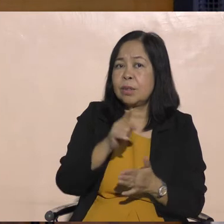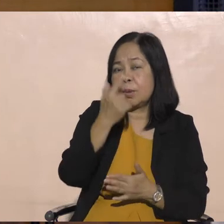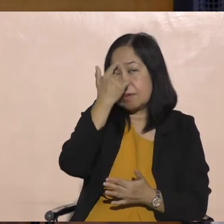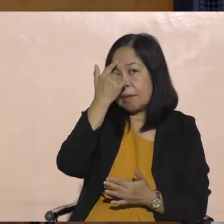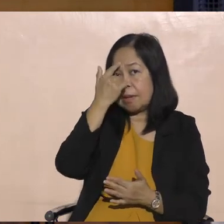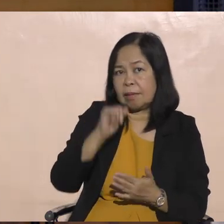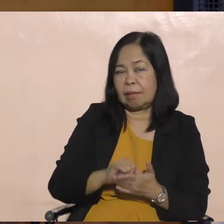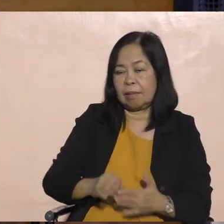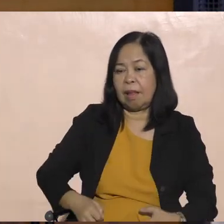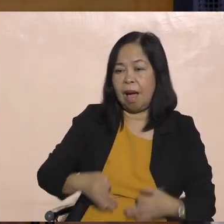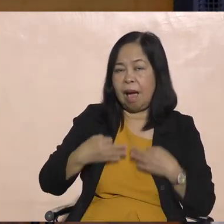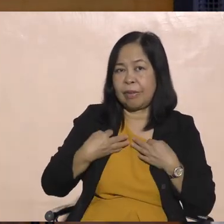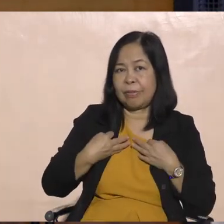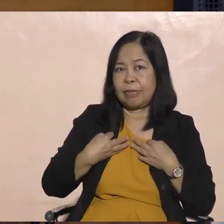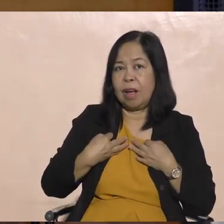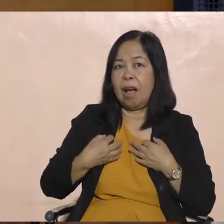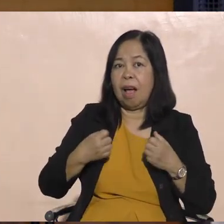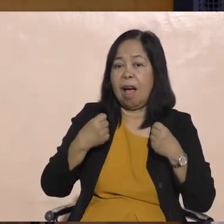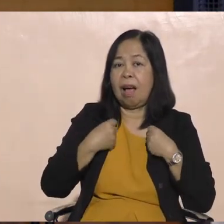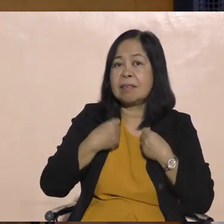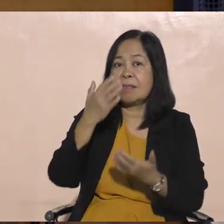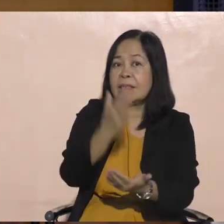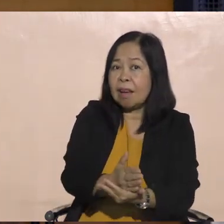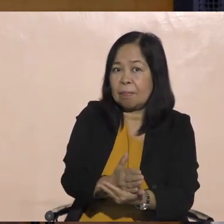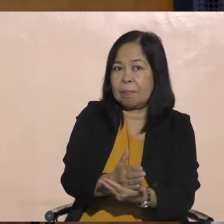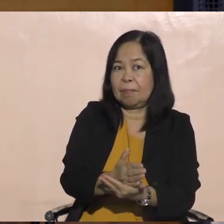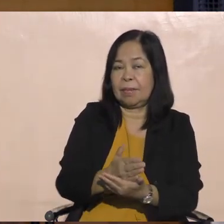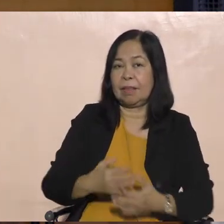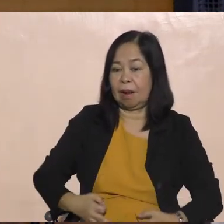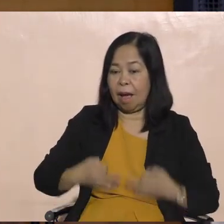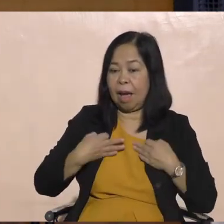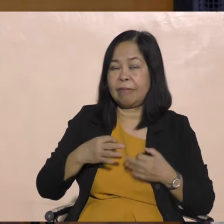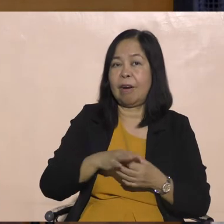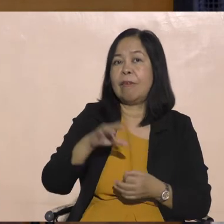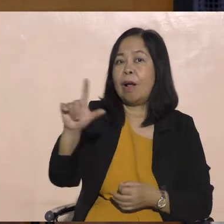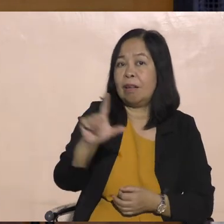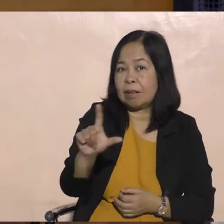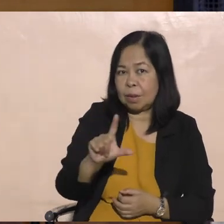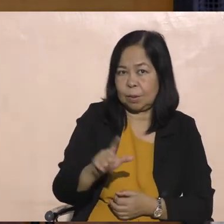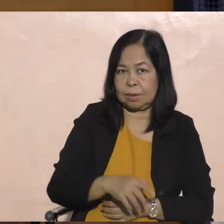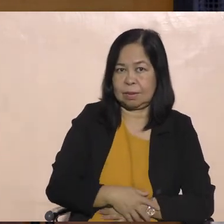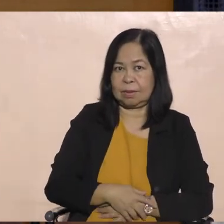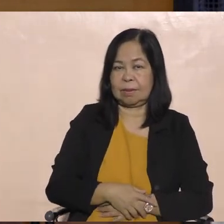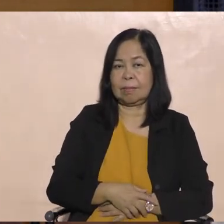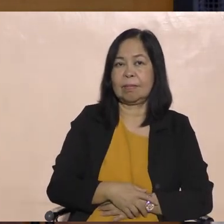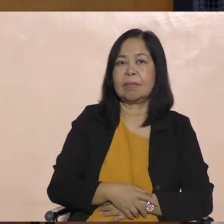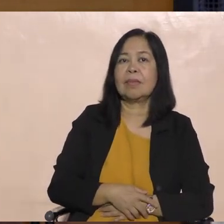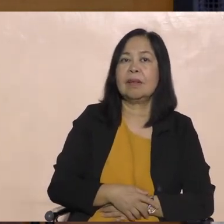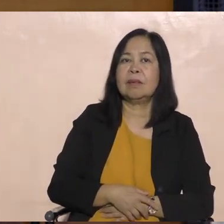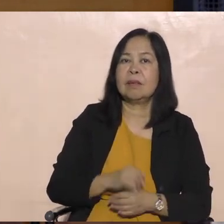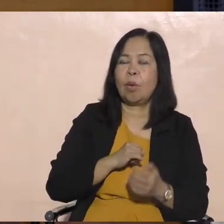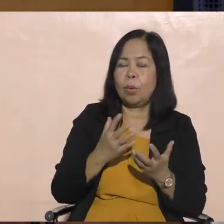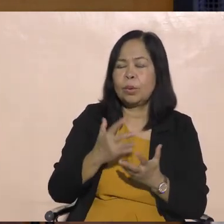think that death has put a period in his life, I want to think it over and over